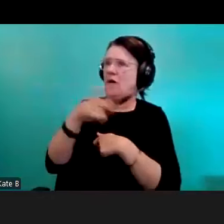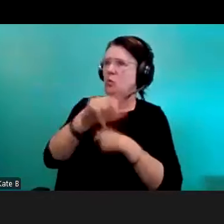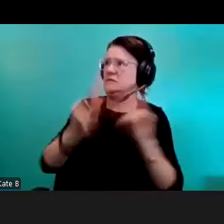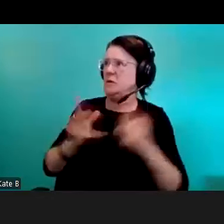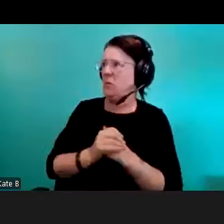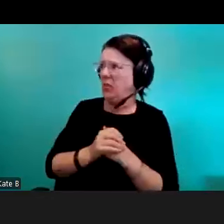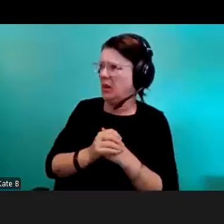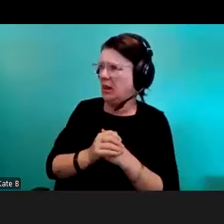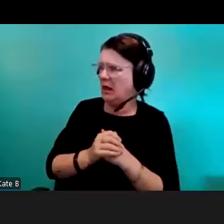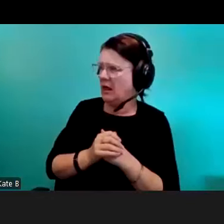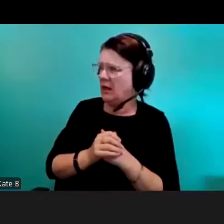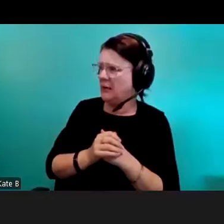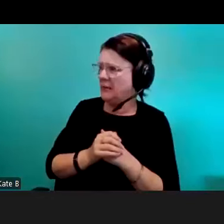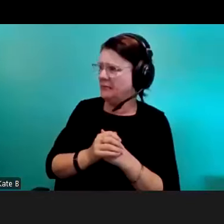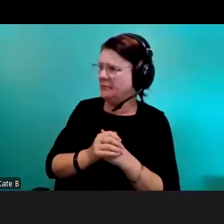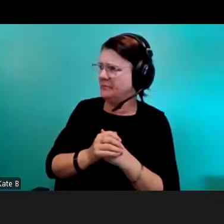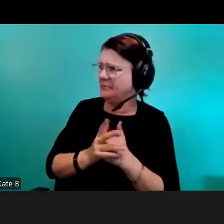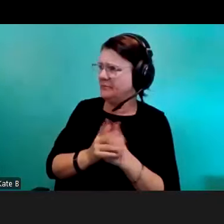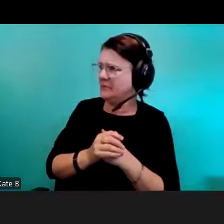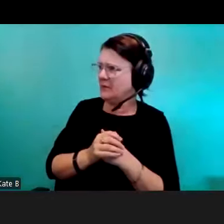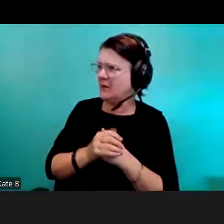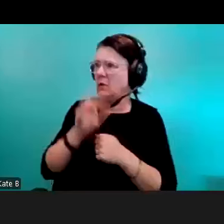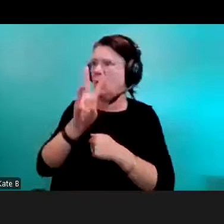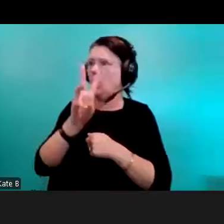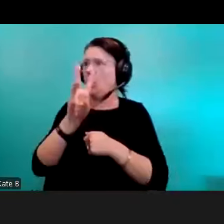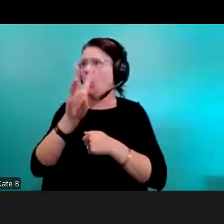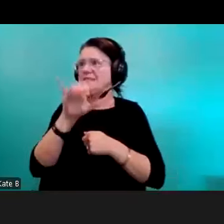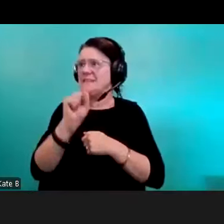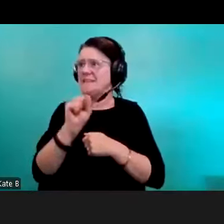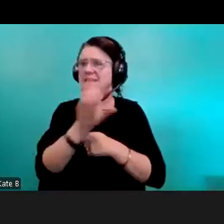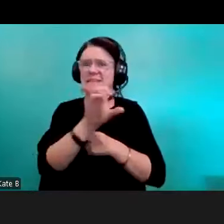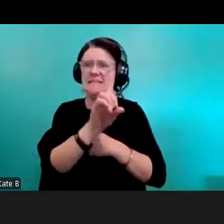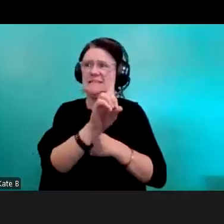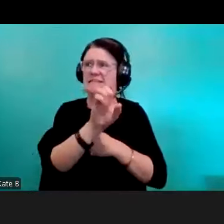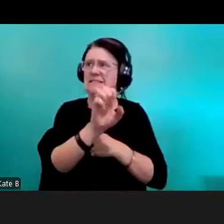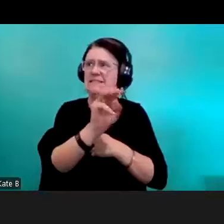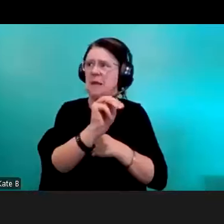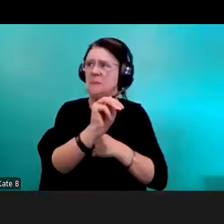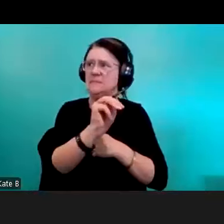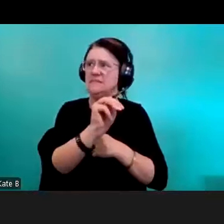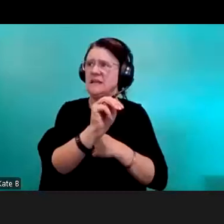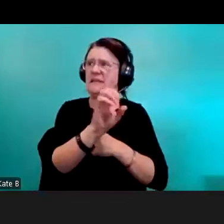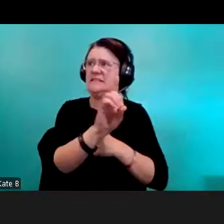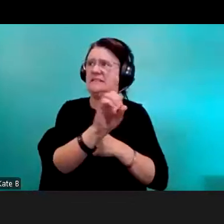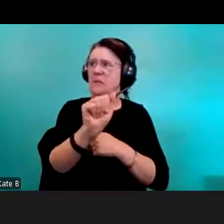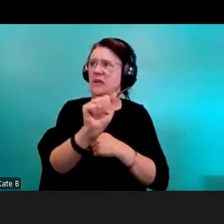in my note, the Wisconsin Dems Disability Caucus seems to be